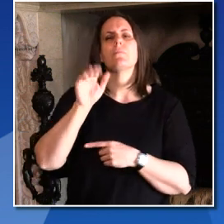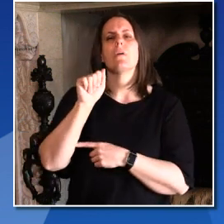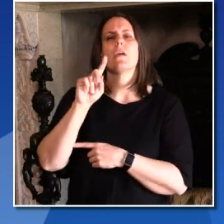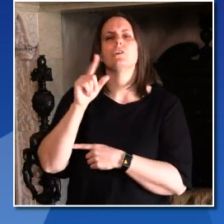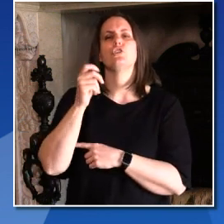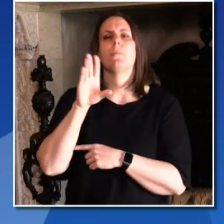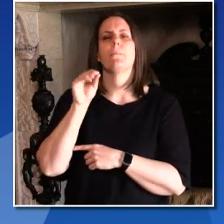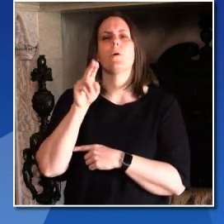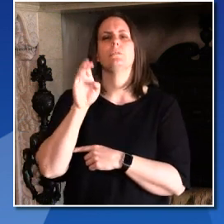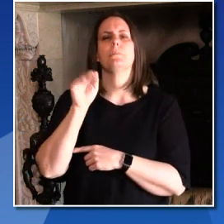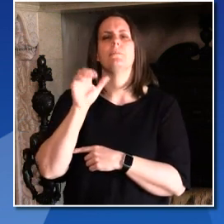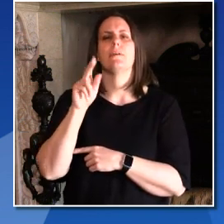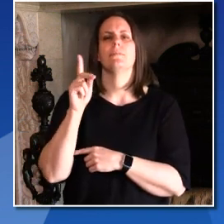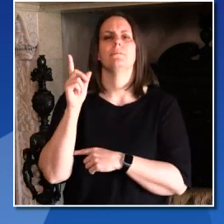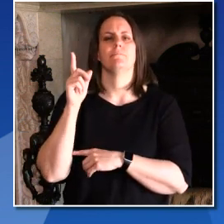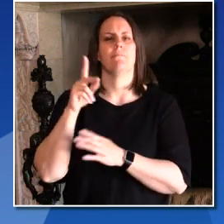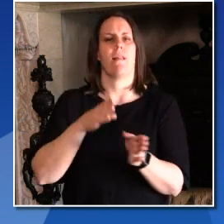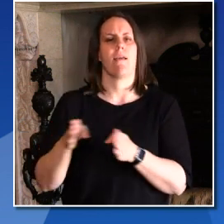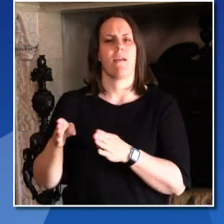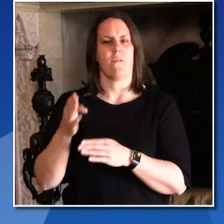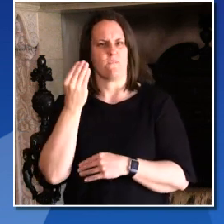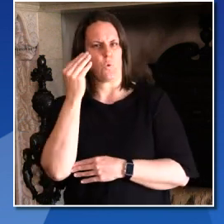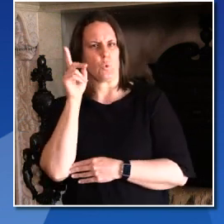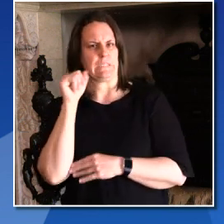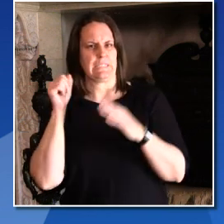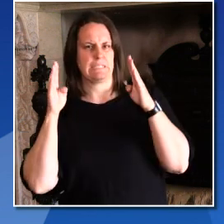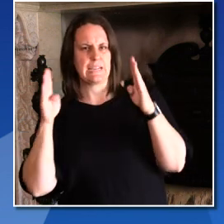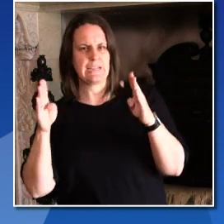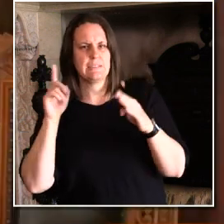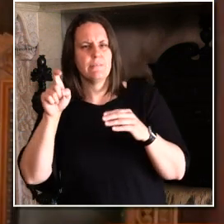14-day decrease in testing means?